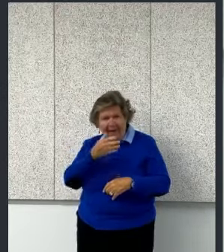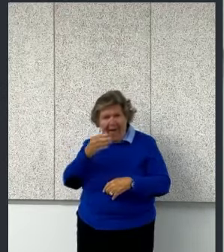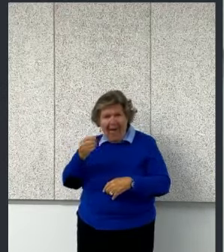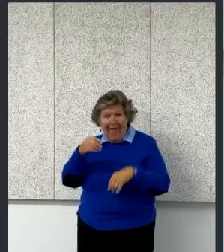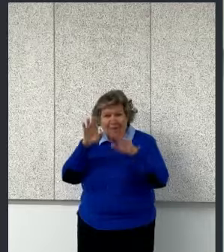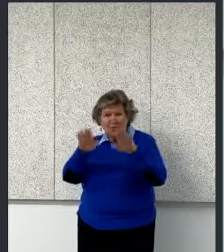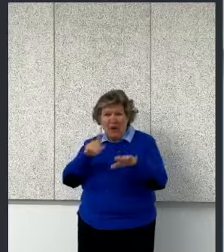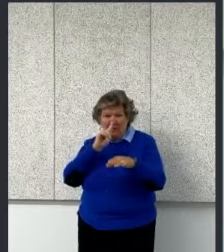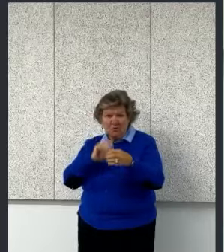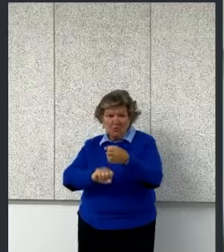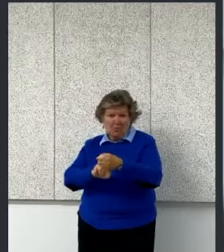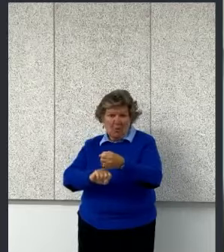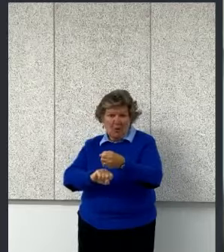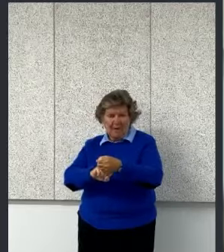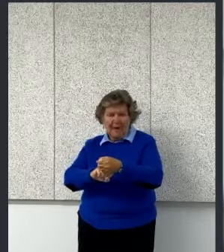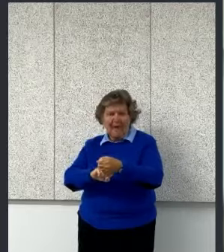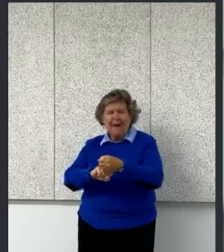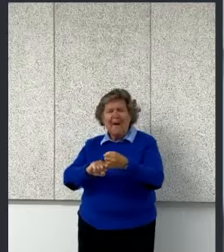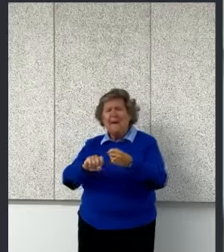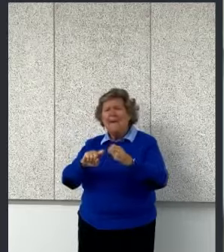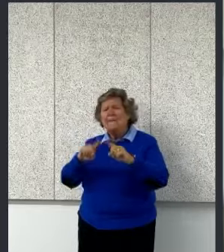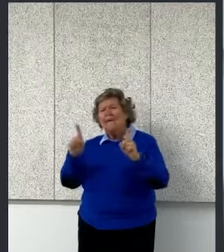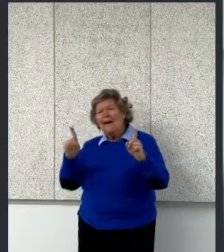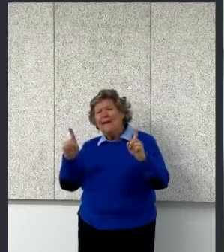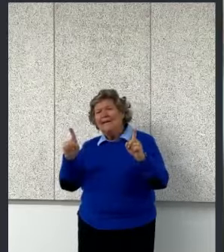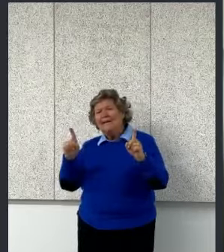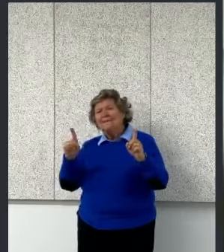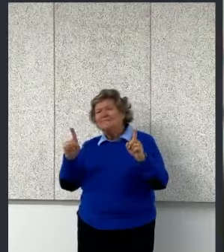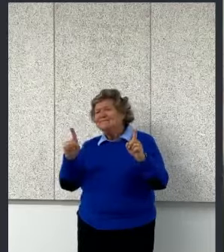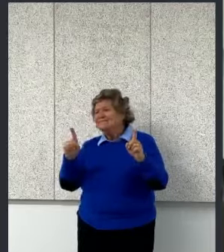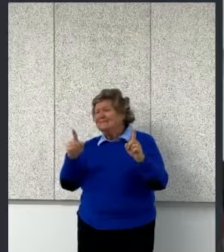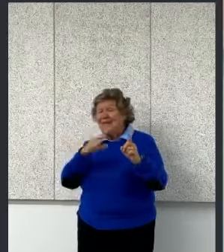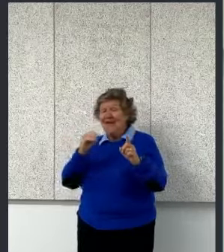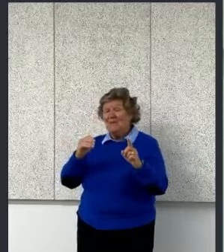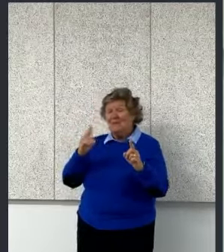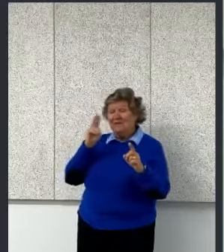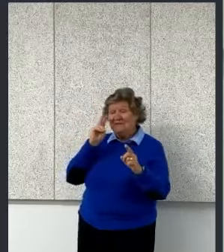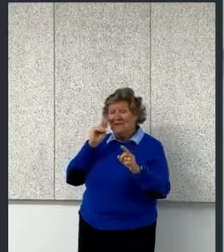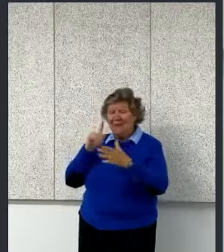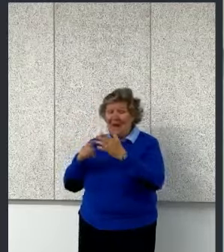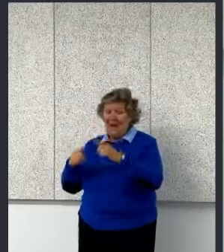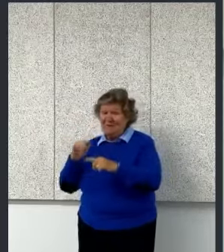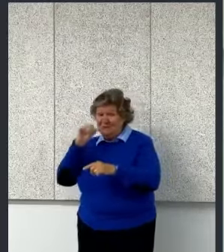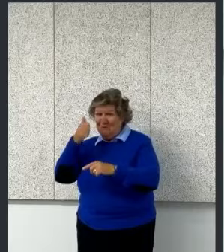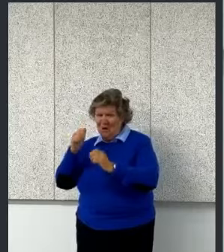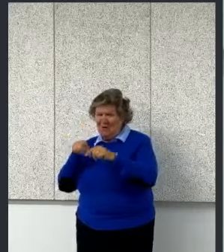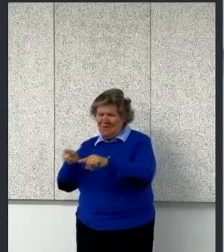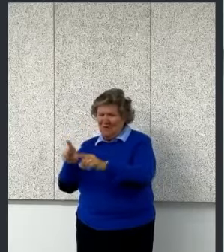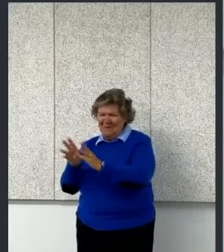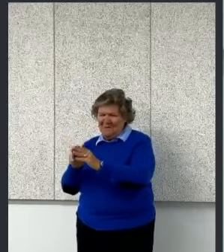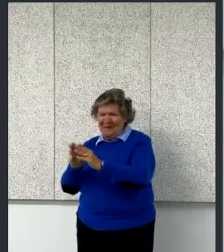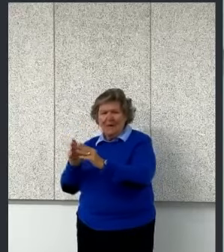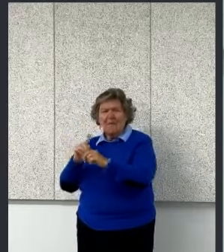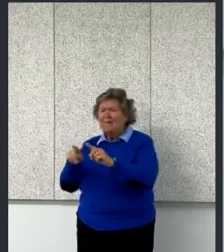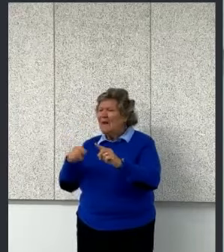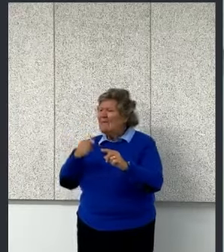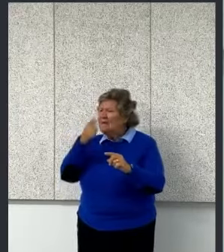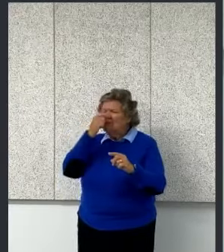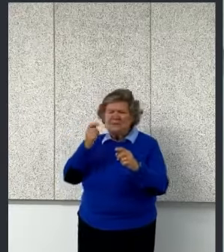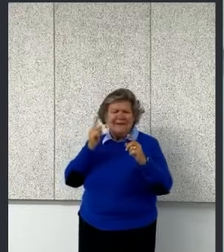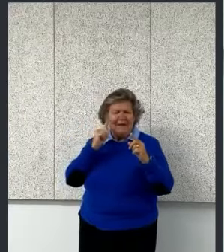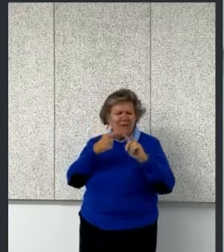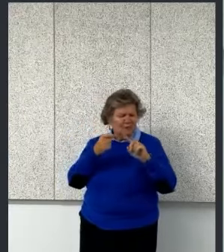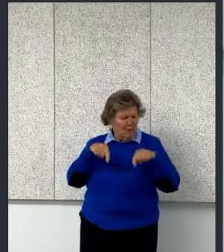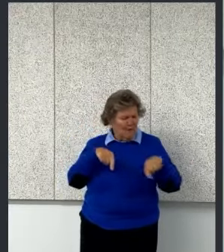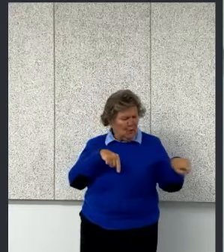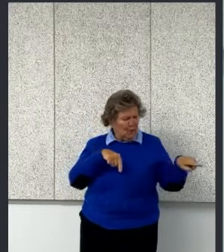uplift. But I'm curious, and I think we'll talk about that tomorrow with David. But I'm interested in hearing from you all, like, what do you